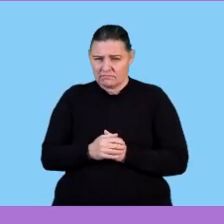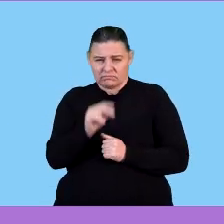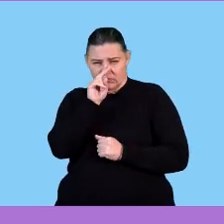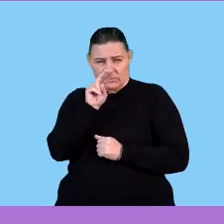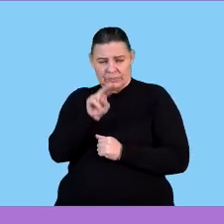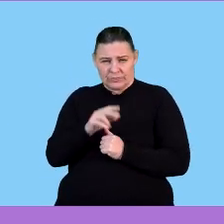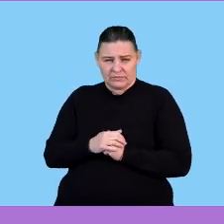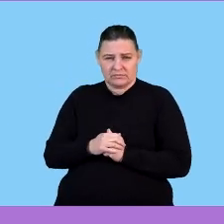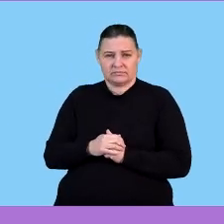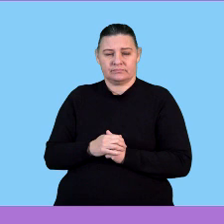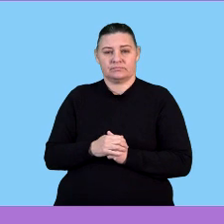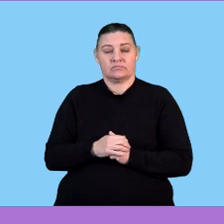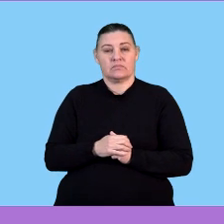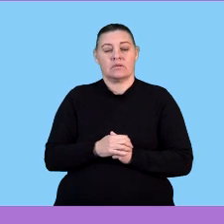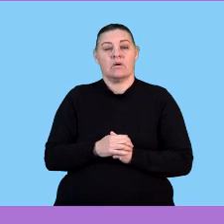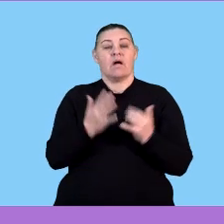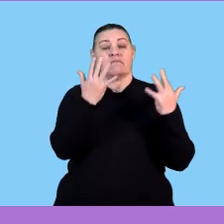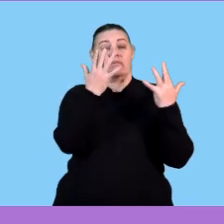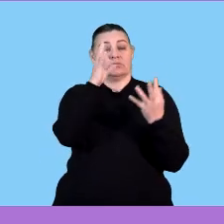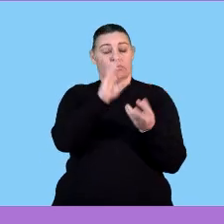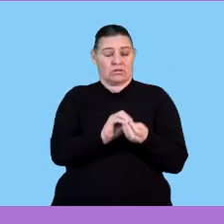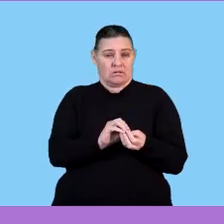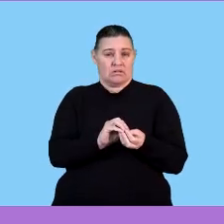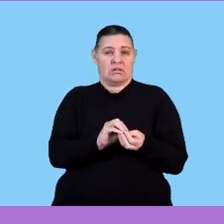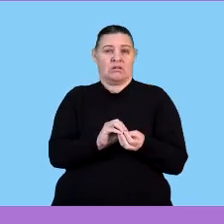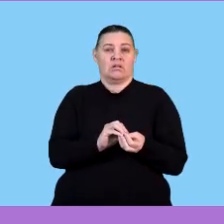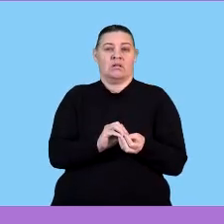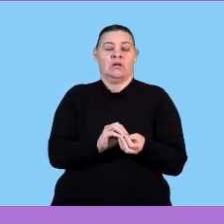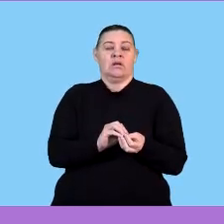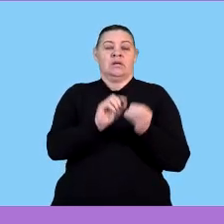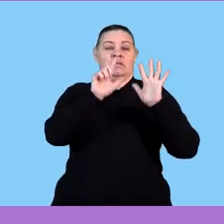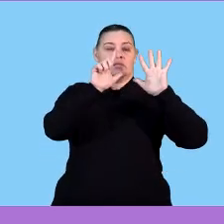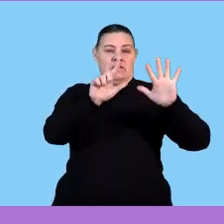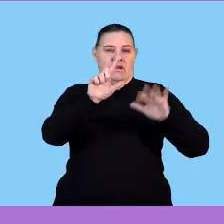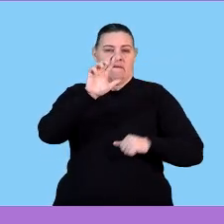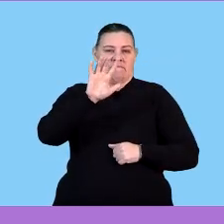So, looking at that, we've got a total of